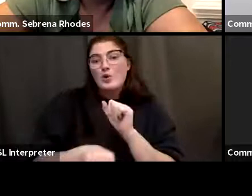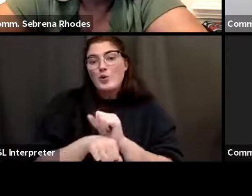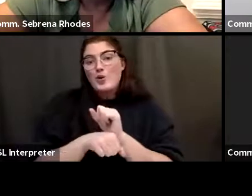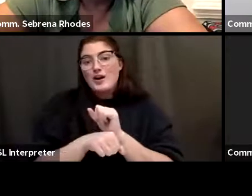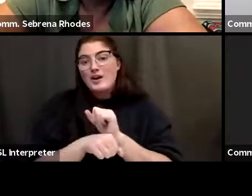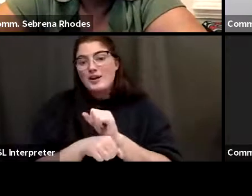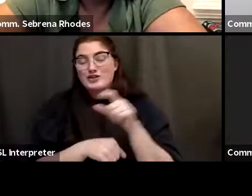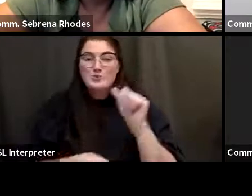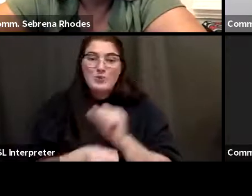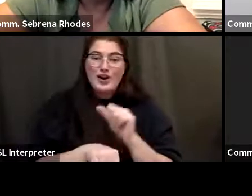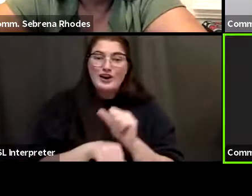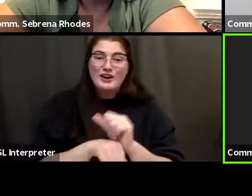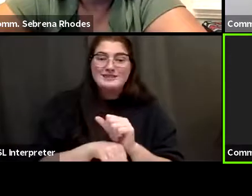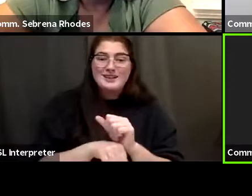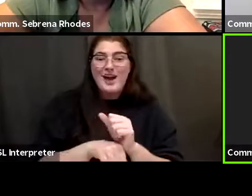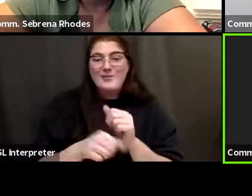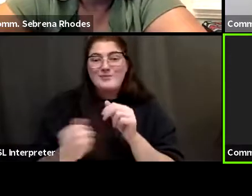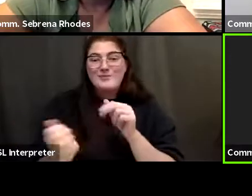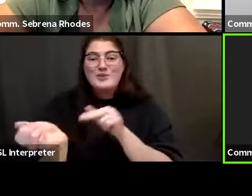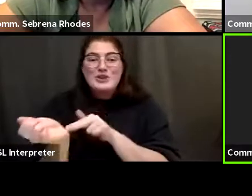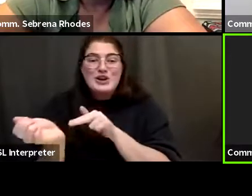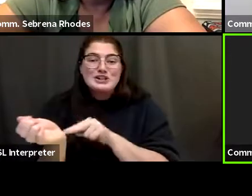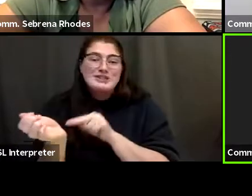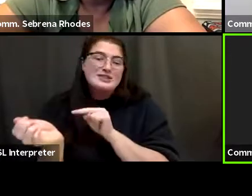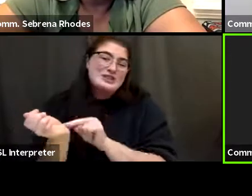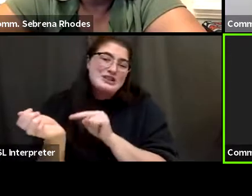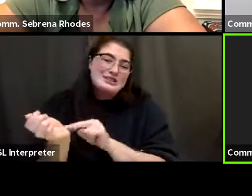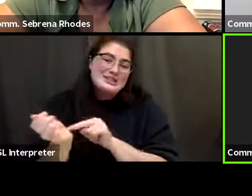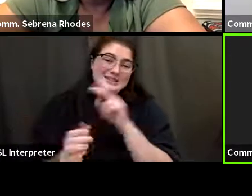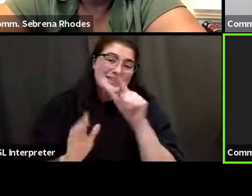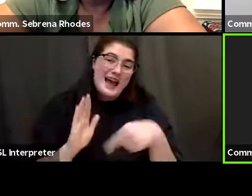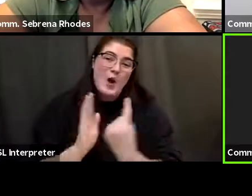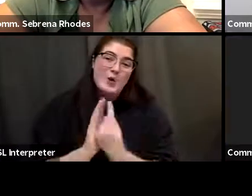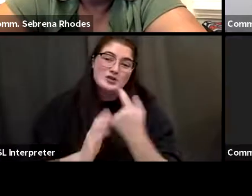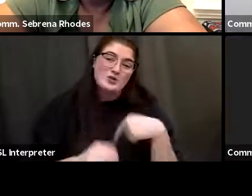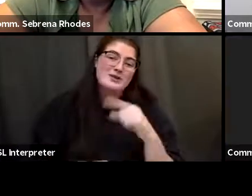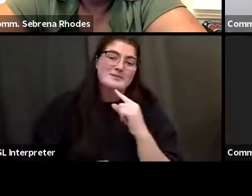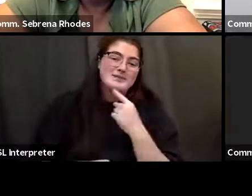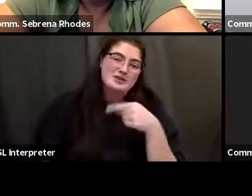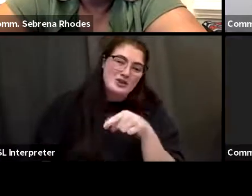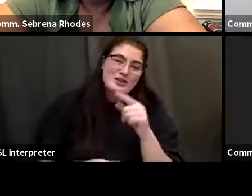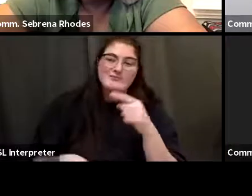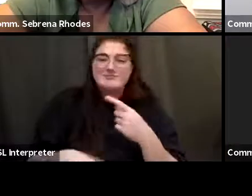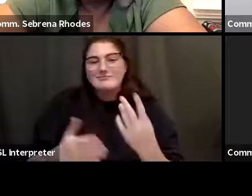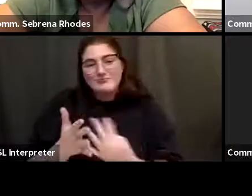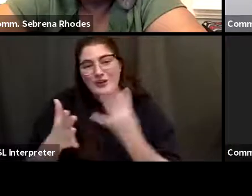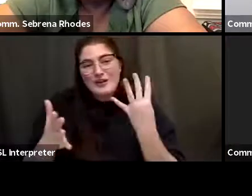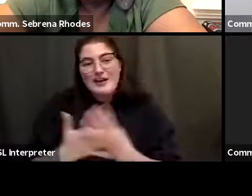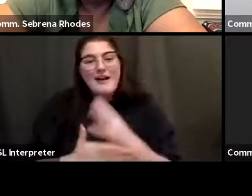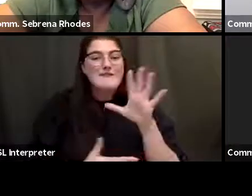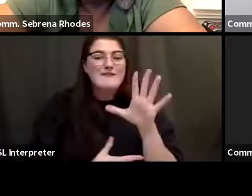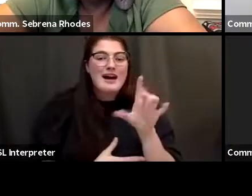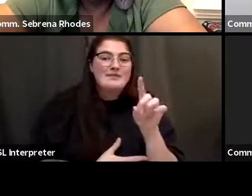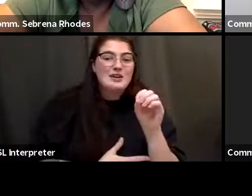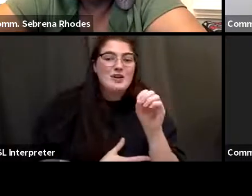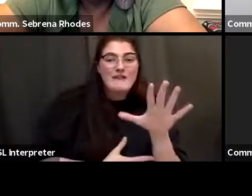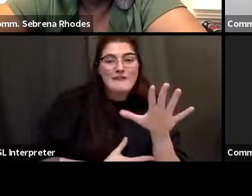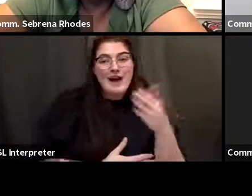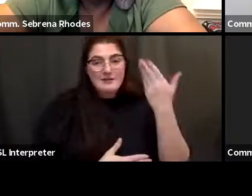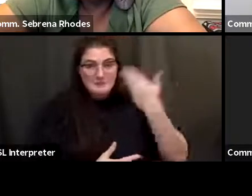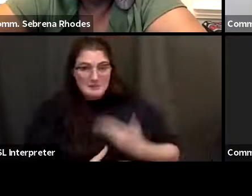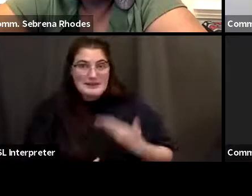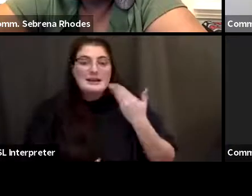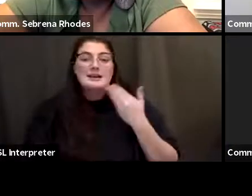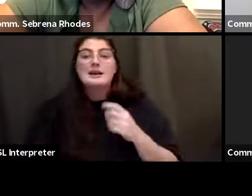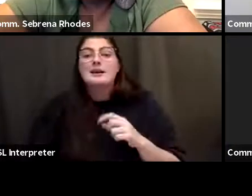nurses' hours. So, you know, we do have to miss her from time to time. 5DO5, I'm the commissioner who represents